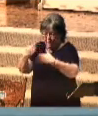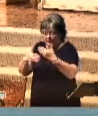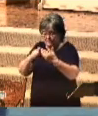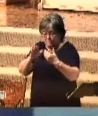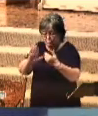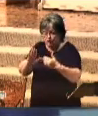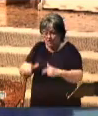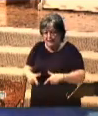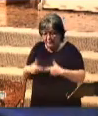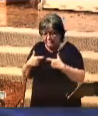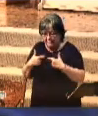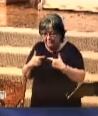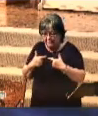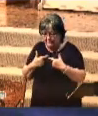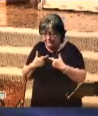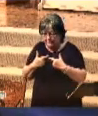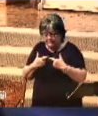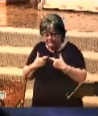of your life.